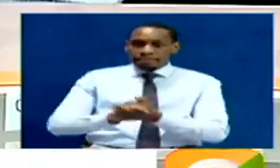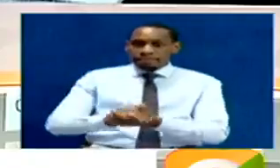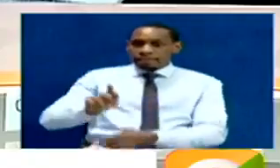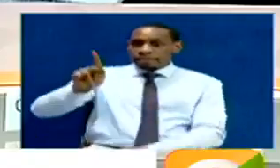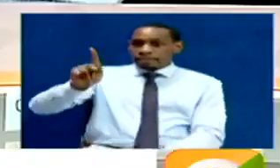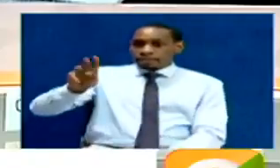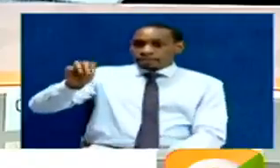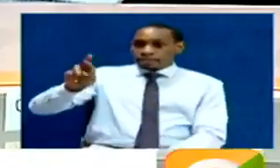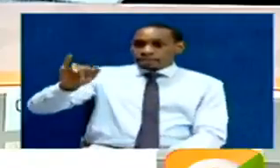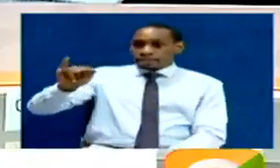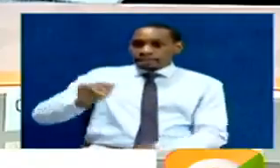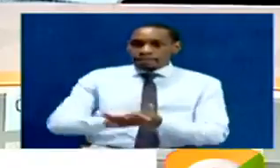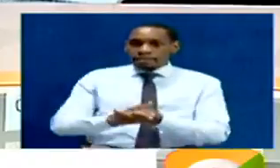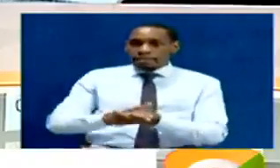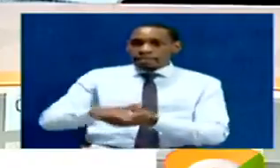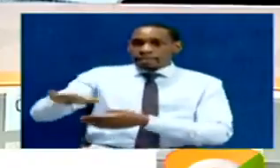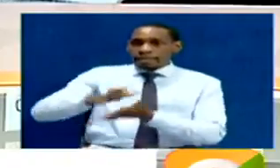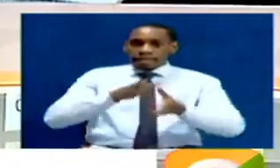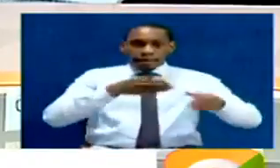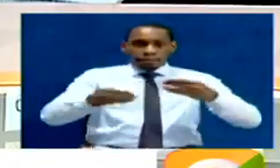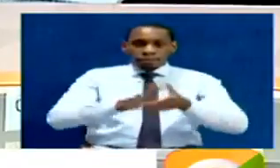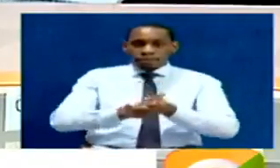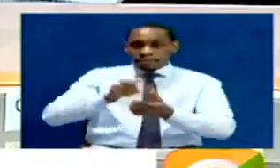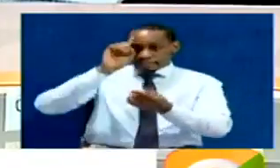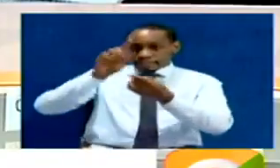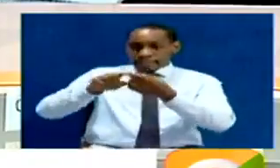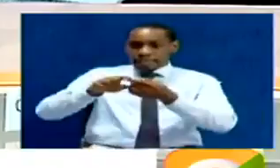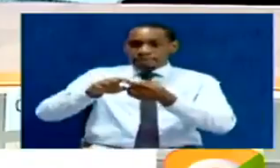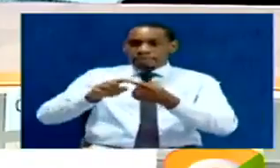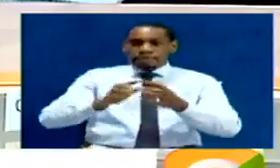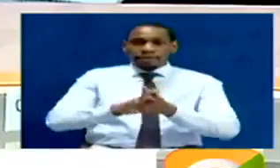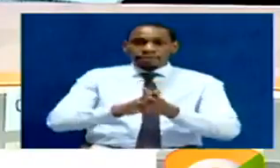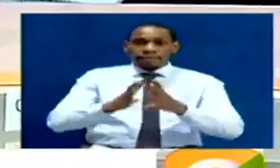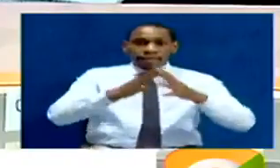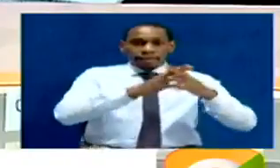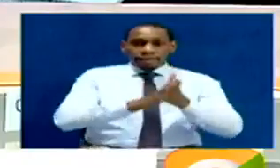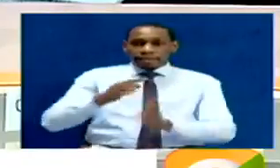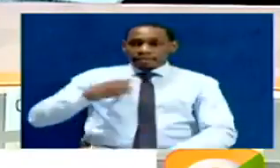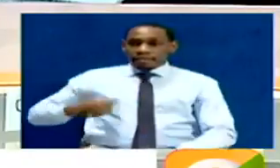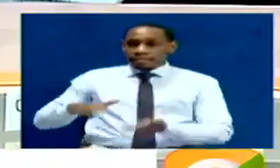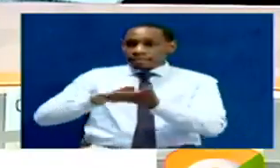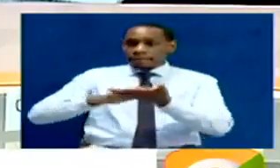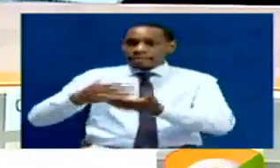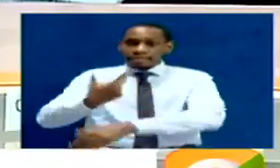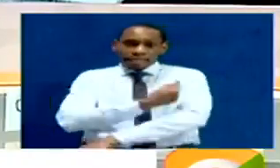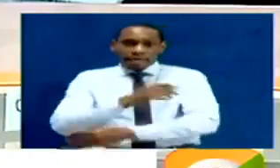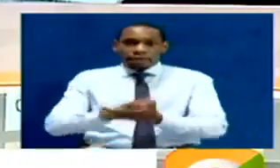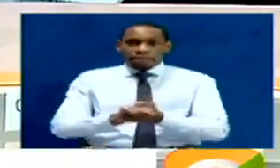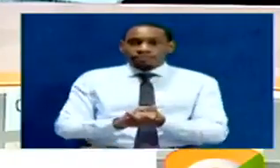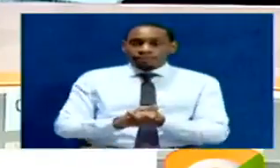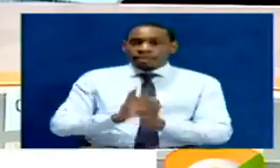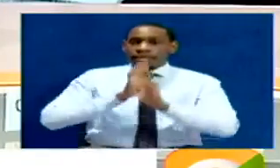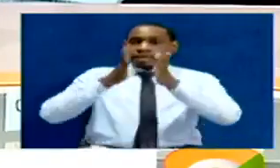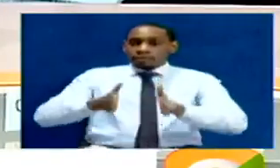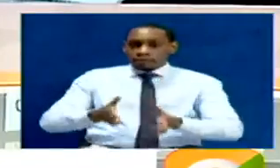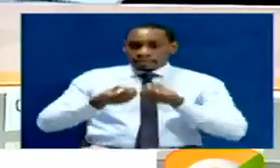Medical Research Institute, Alupe Centre, based in Busia, is targeting US and China-based vaccines. Mashirima